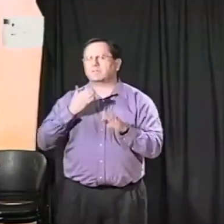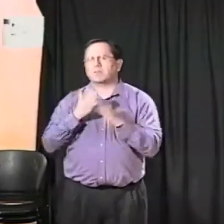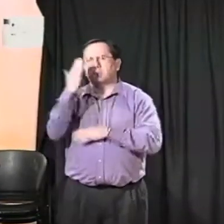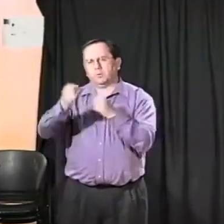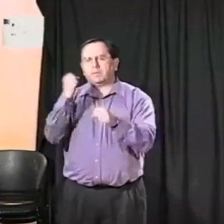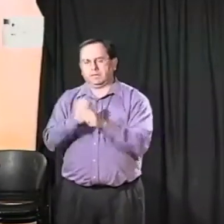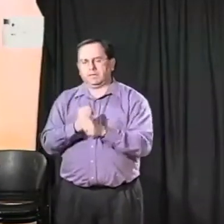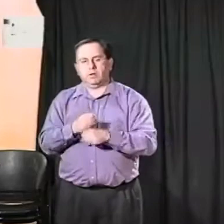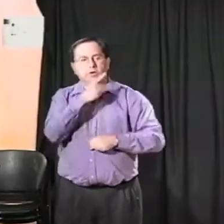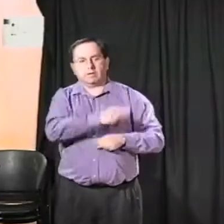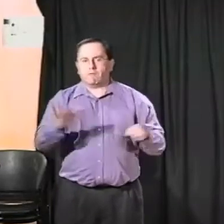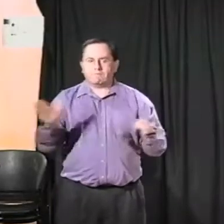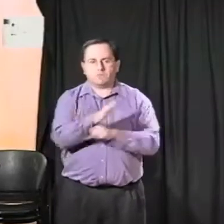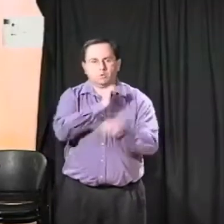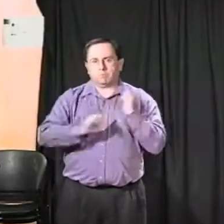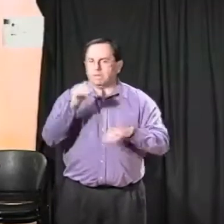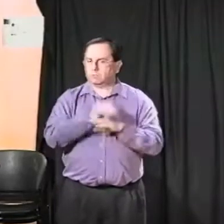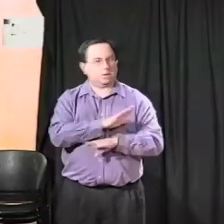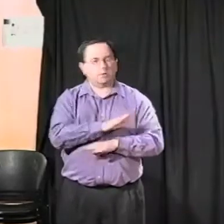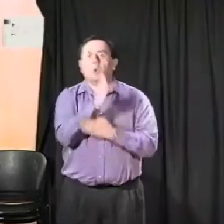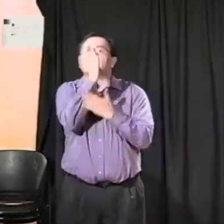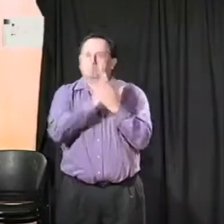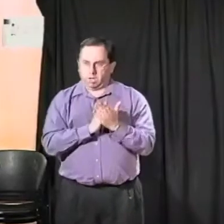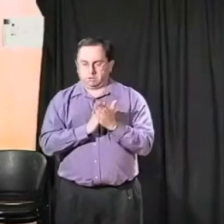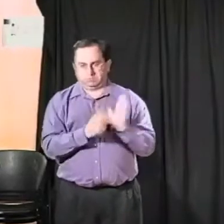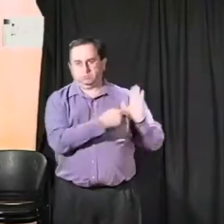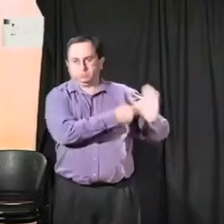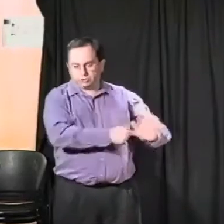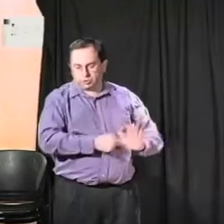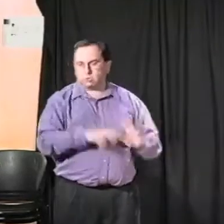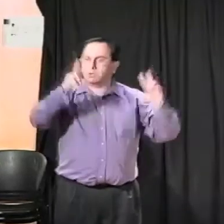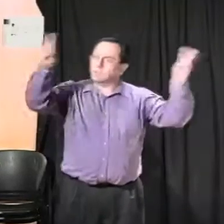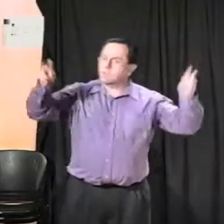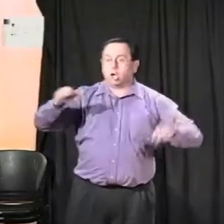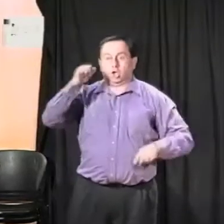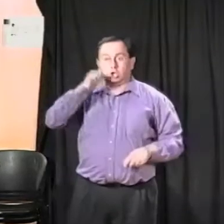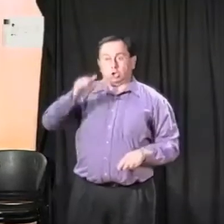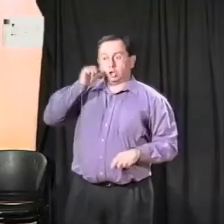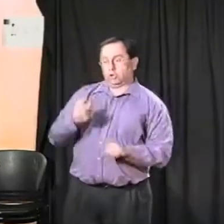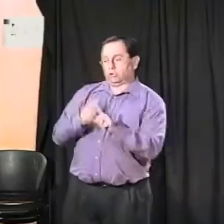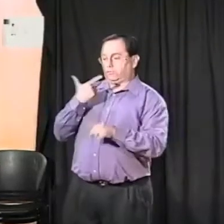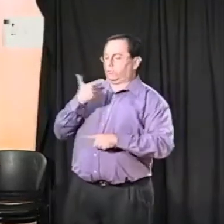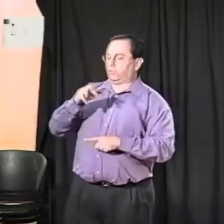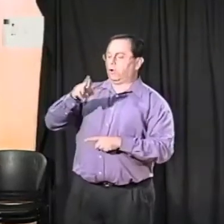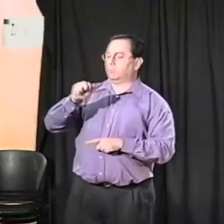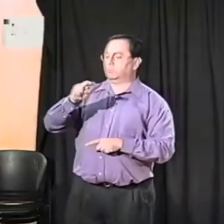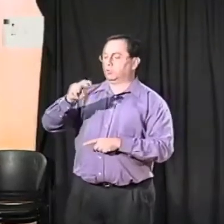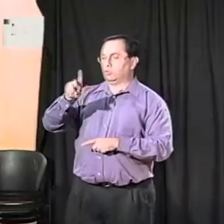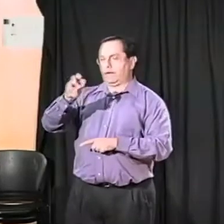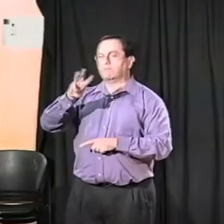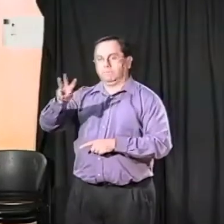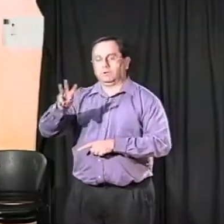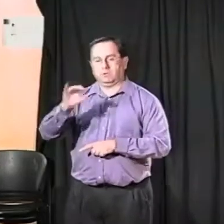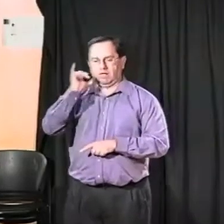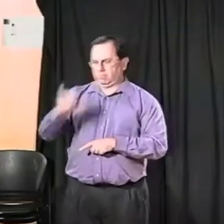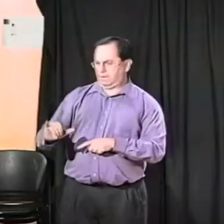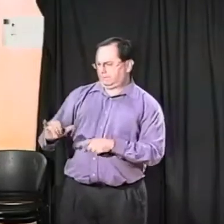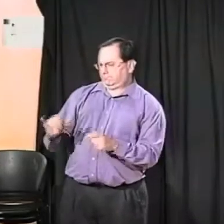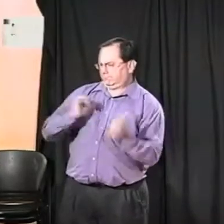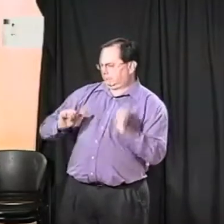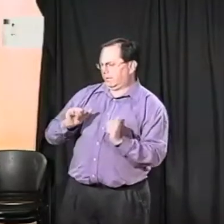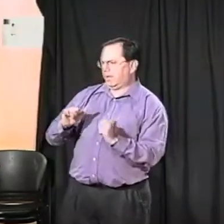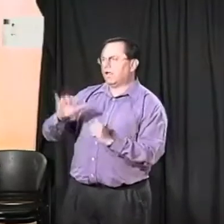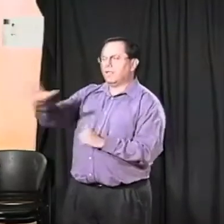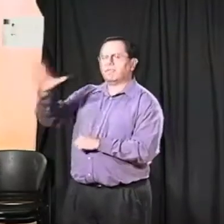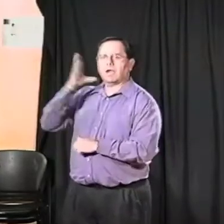from one we will enjoy this evening. The Girls of Grandview, a collectively written play, is based on the experience of survivors of